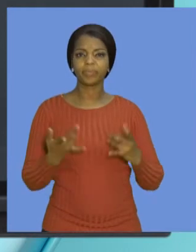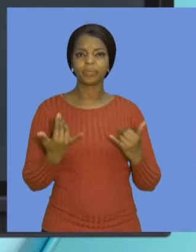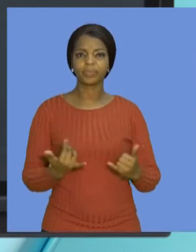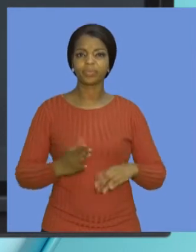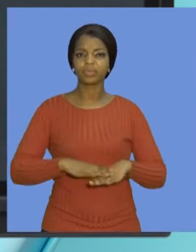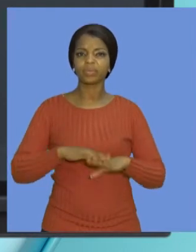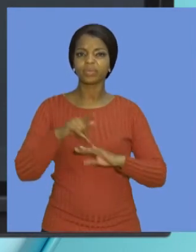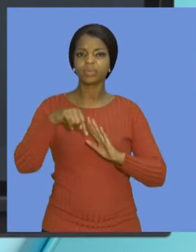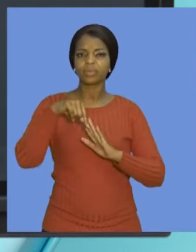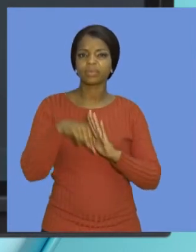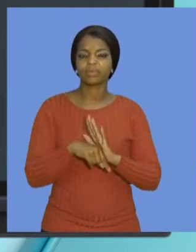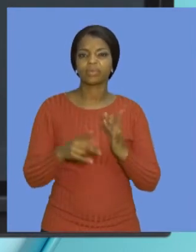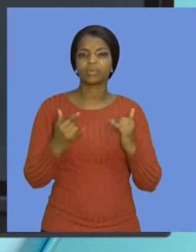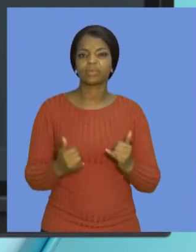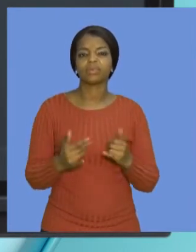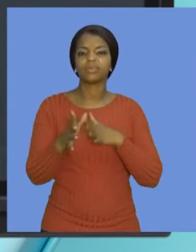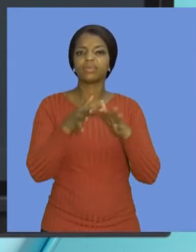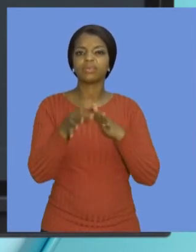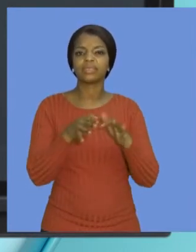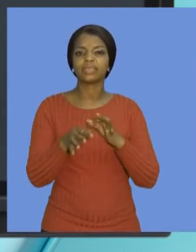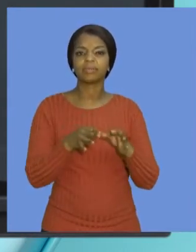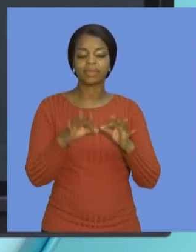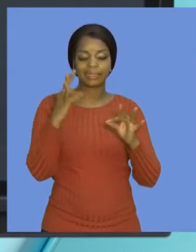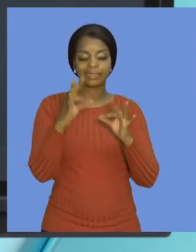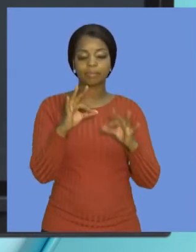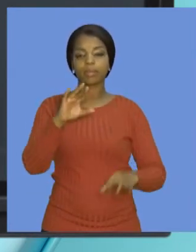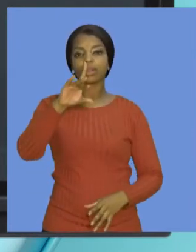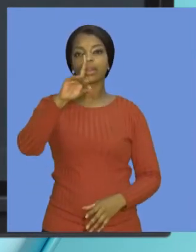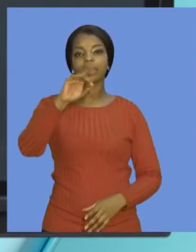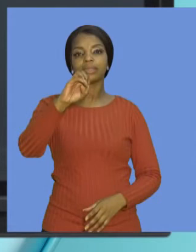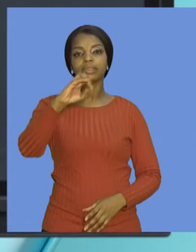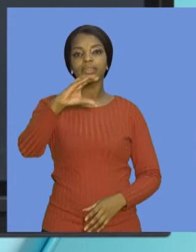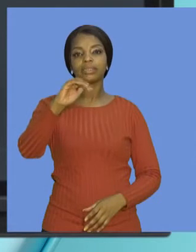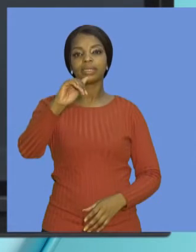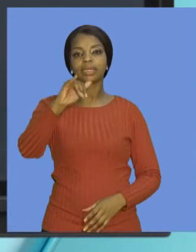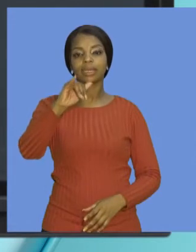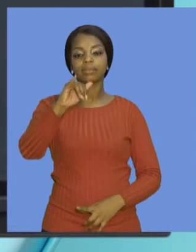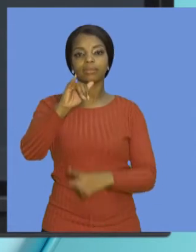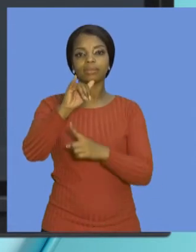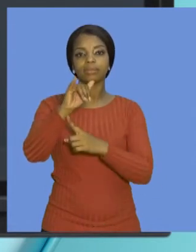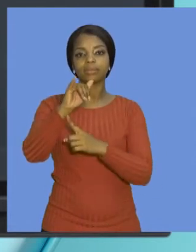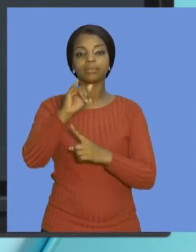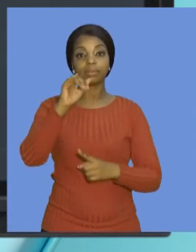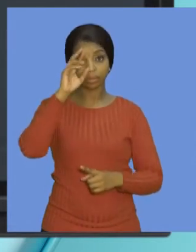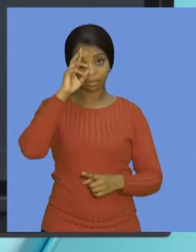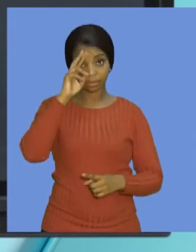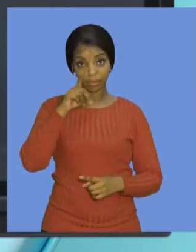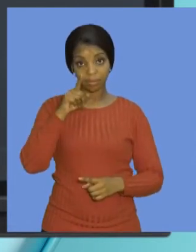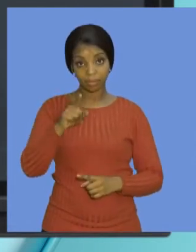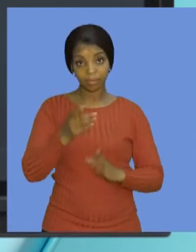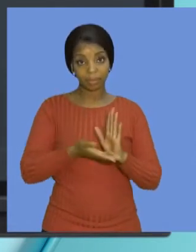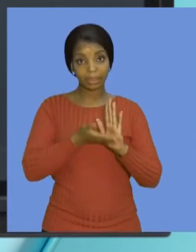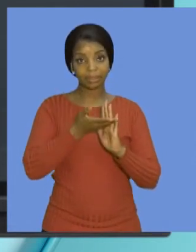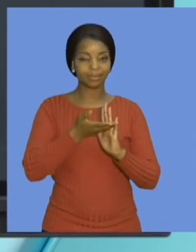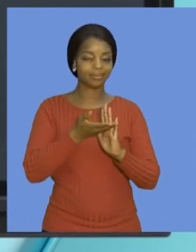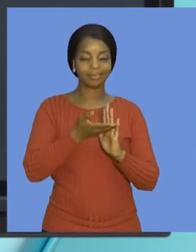look at simple decay. So decay will be the opposite of appreciation. Remember the first word I used? I said we're going to look at